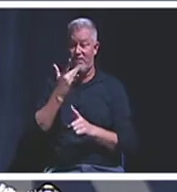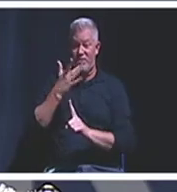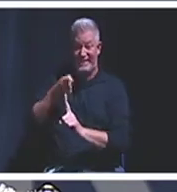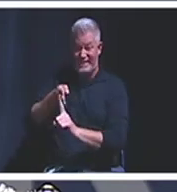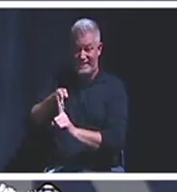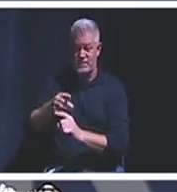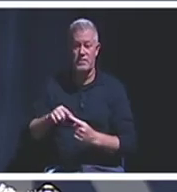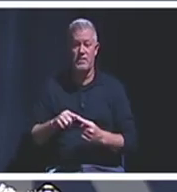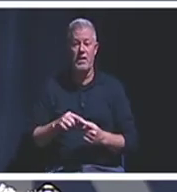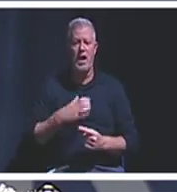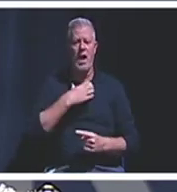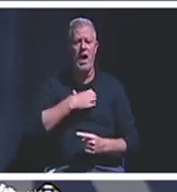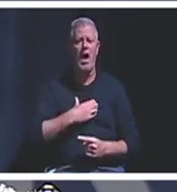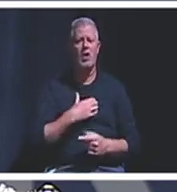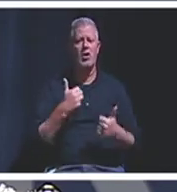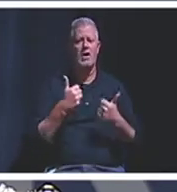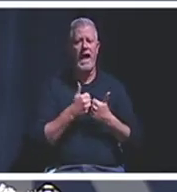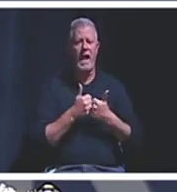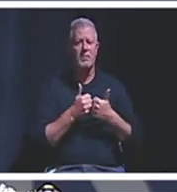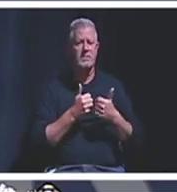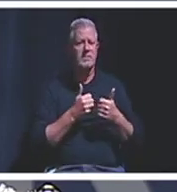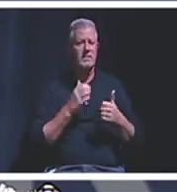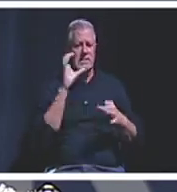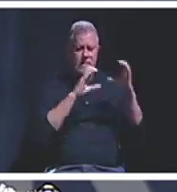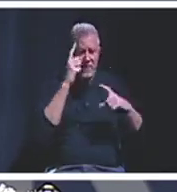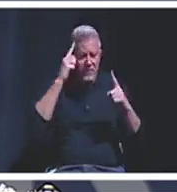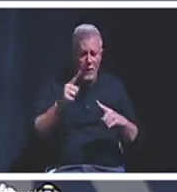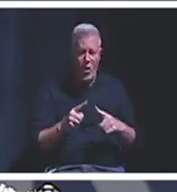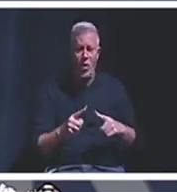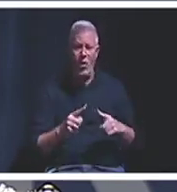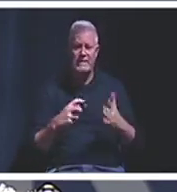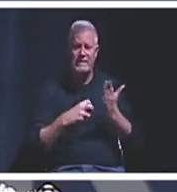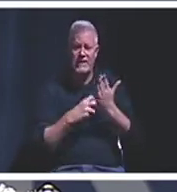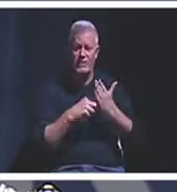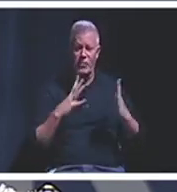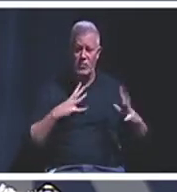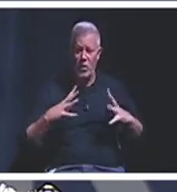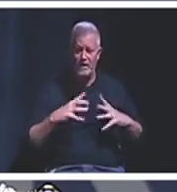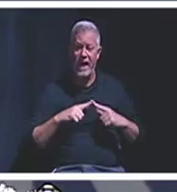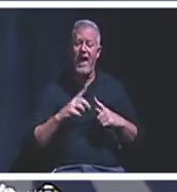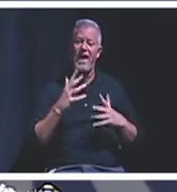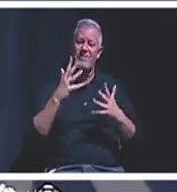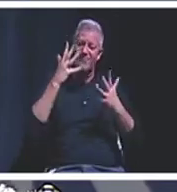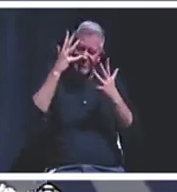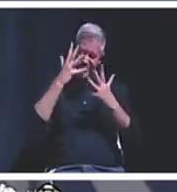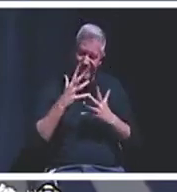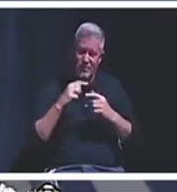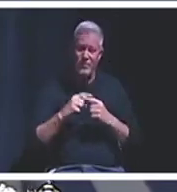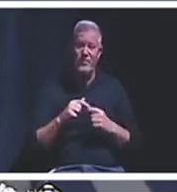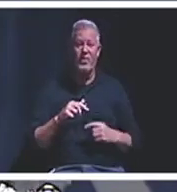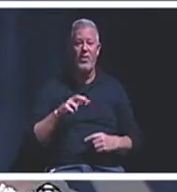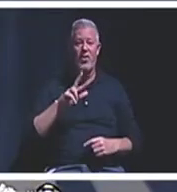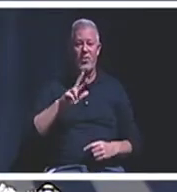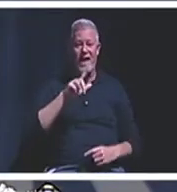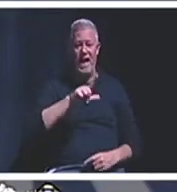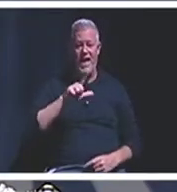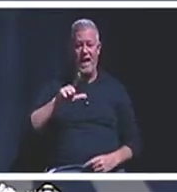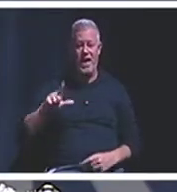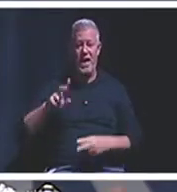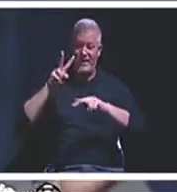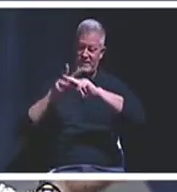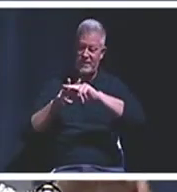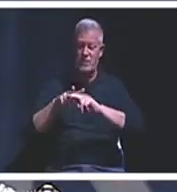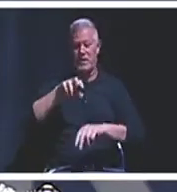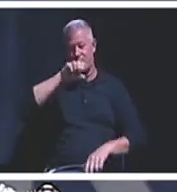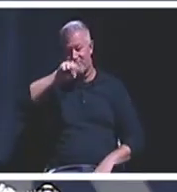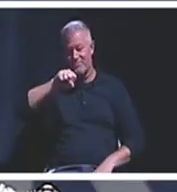the Hunger Games-like pursuit of barrister's ball tickets, and most unfortunately, the 3LOL hashtag that we all love so dearly. Had